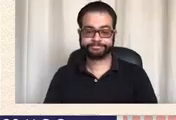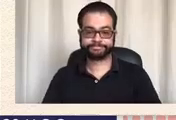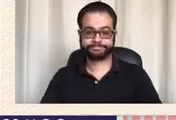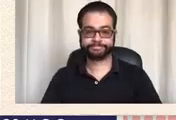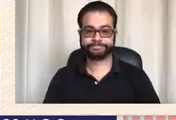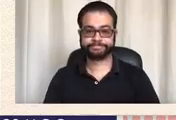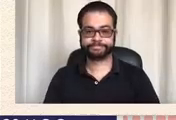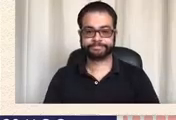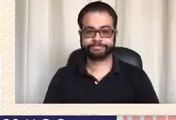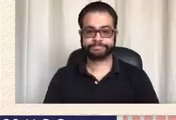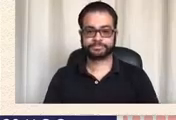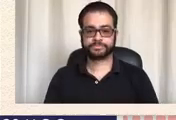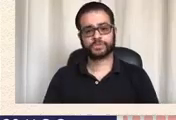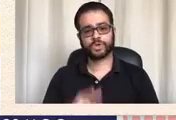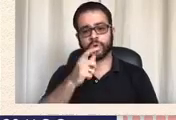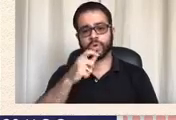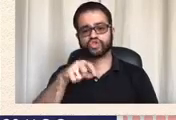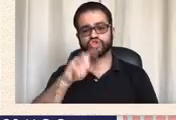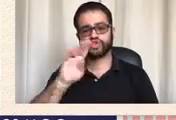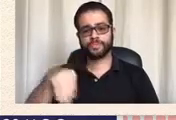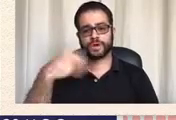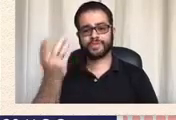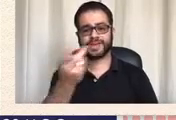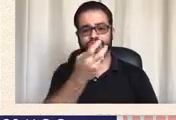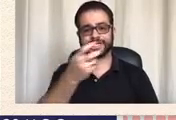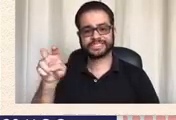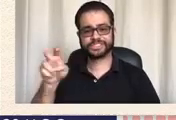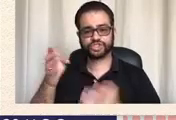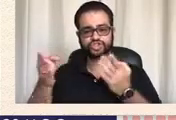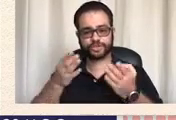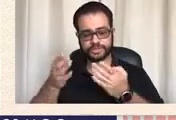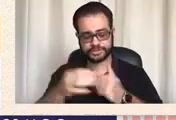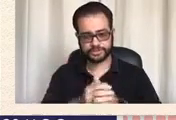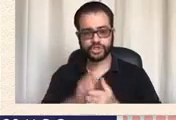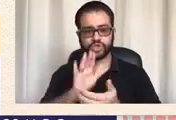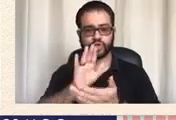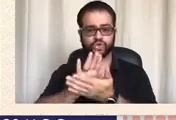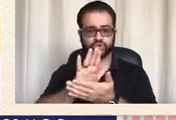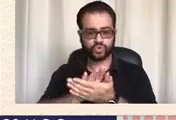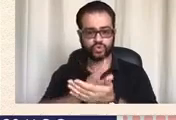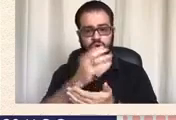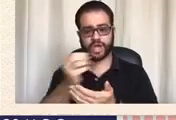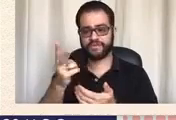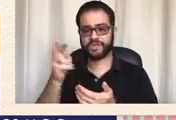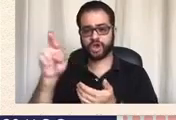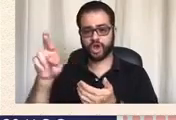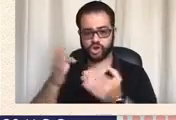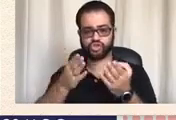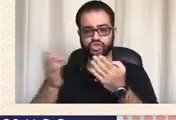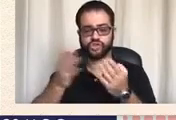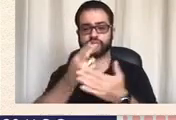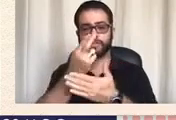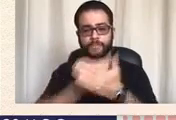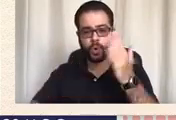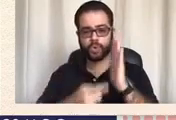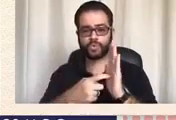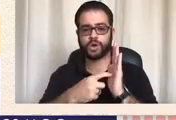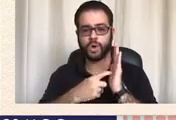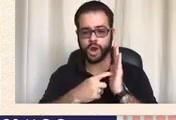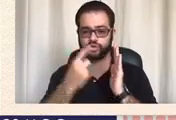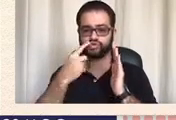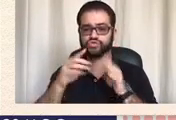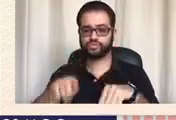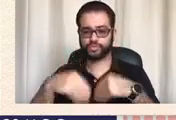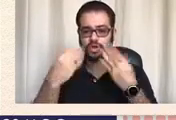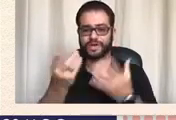transition services? So schools and vocational rehabilitation services are both required to provide transition services to youth between